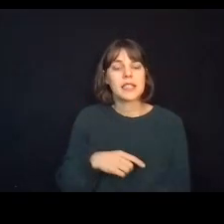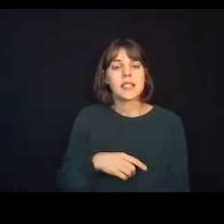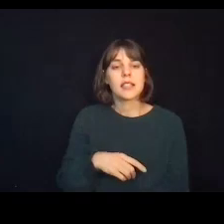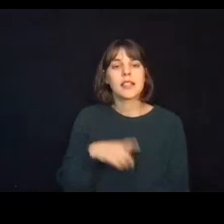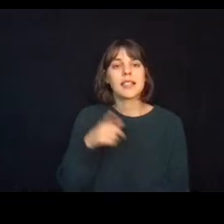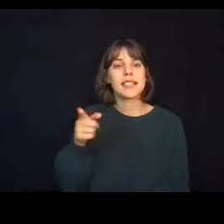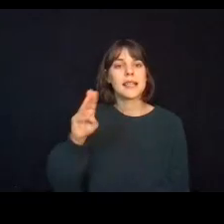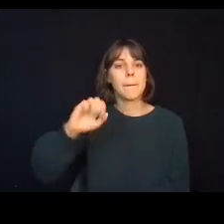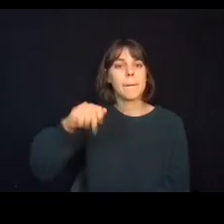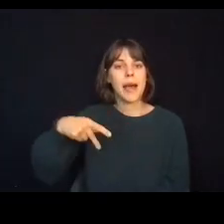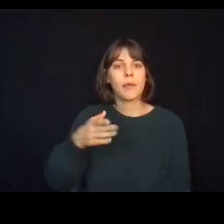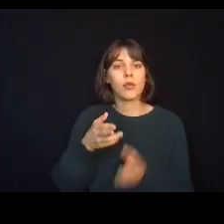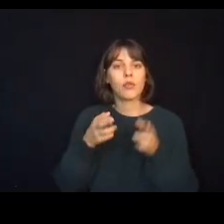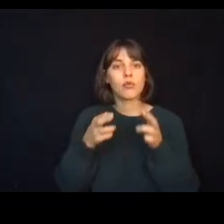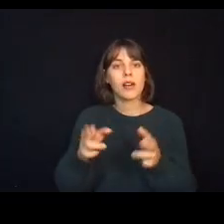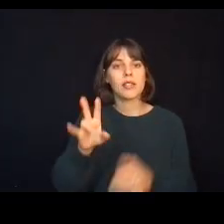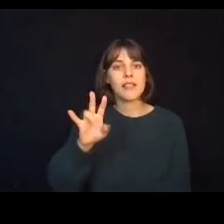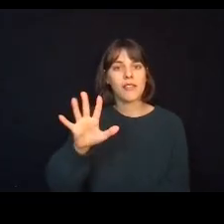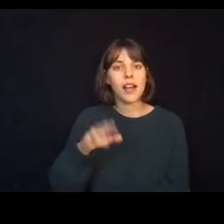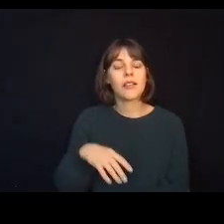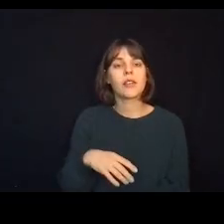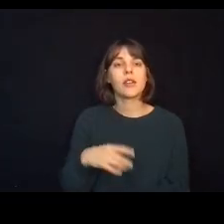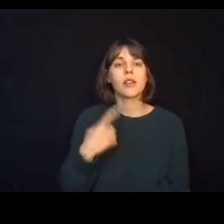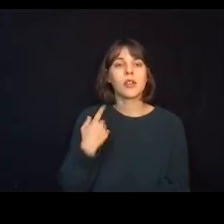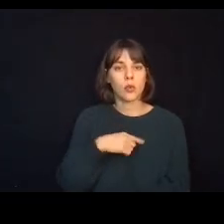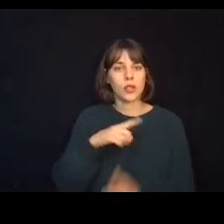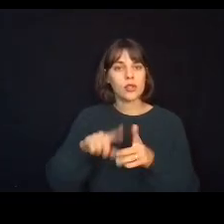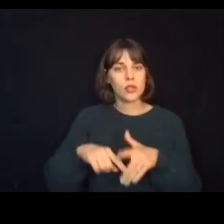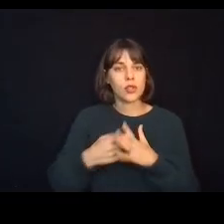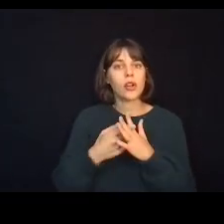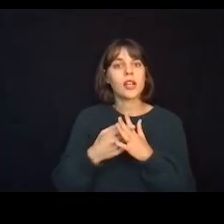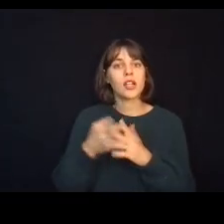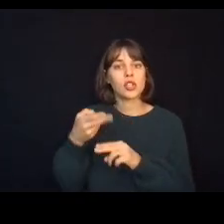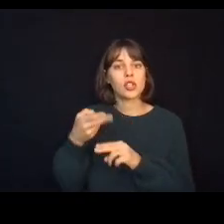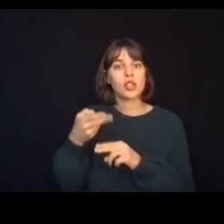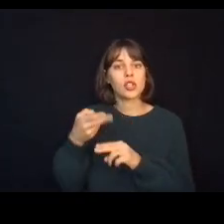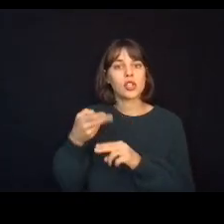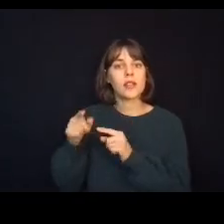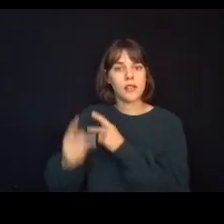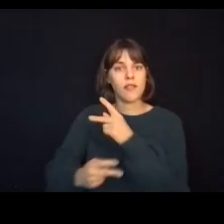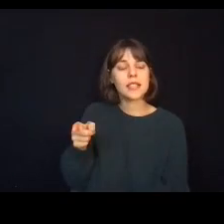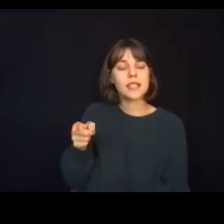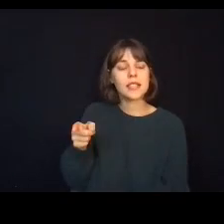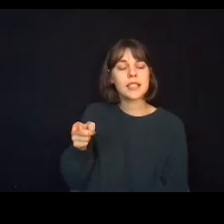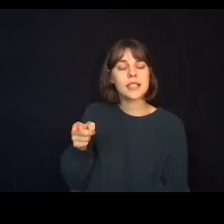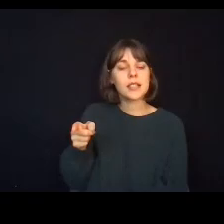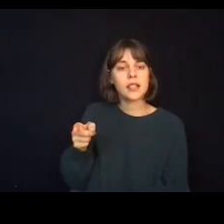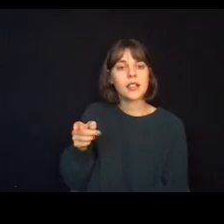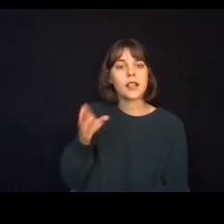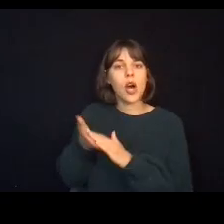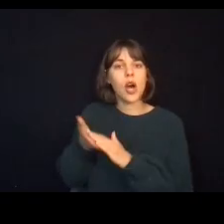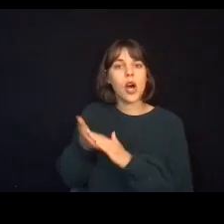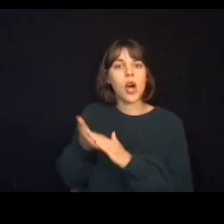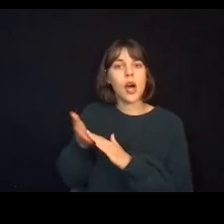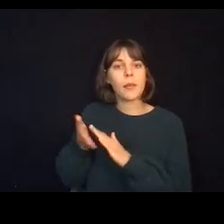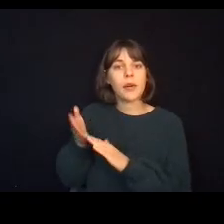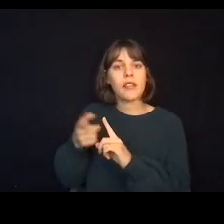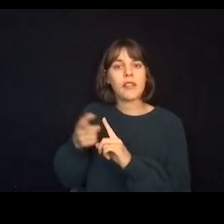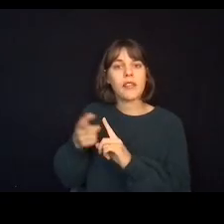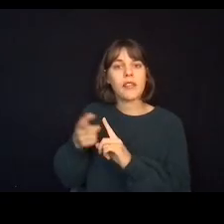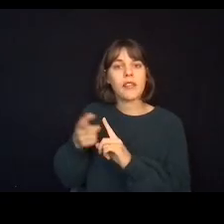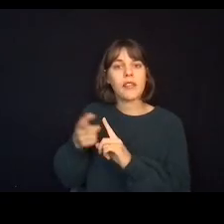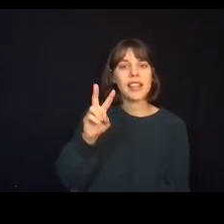of the Route 75. So we are implementing that short variant. It's gonna operate between the 5th Avenue ramp